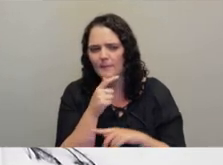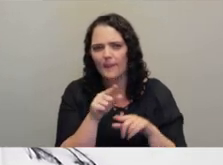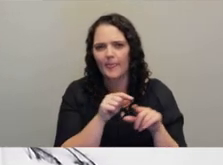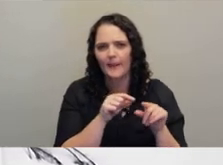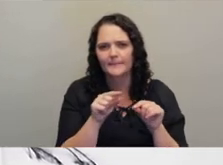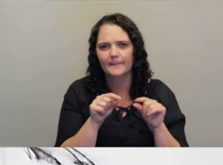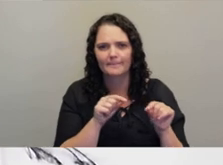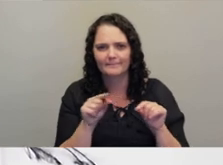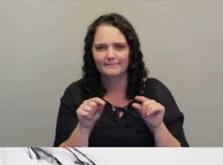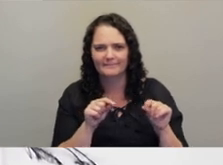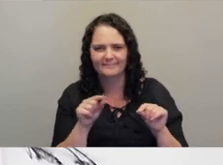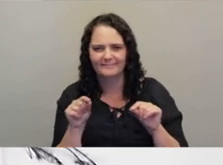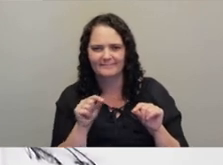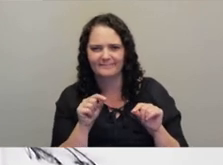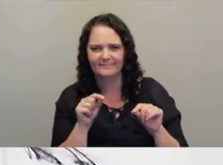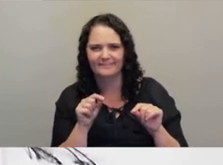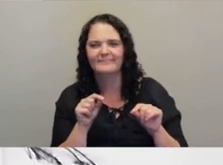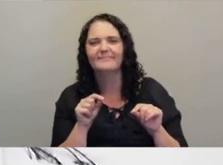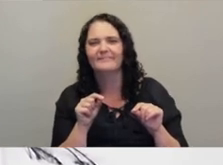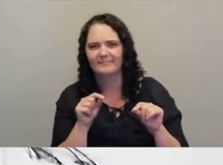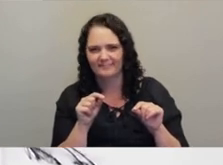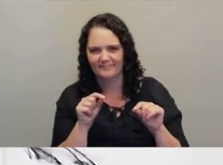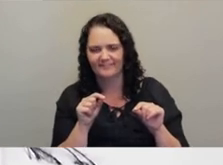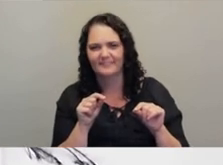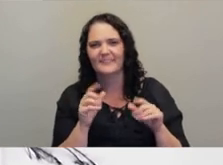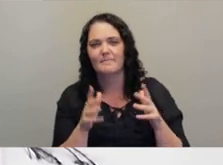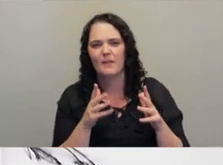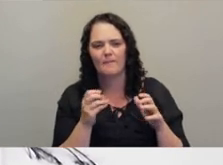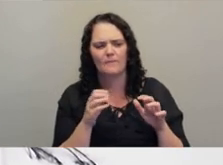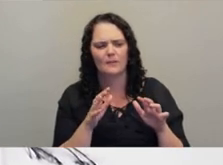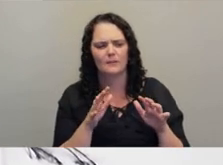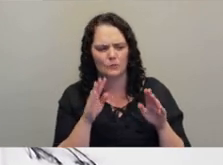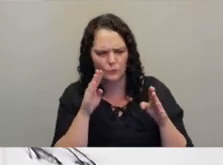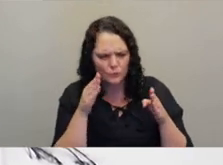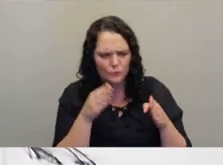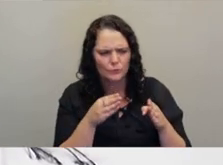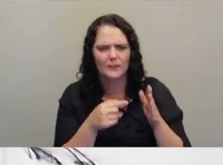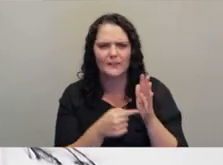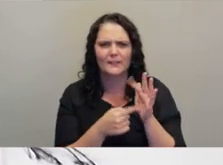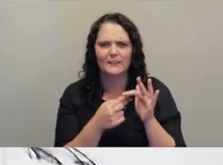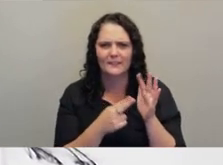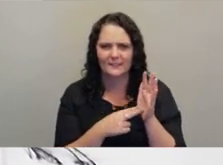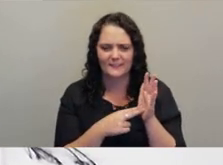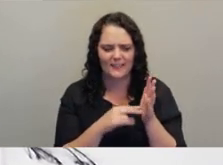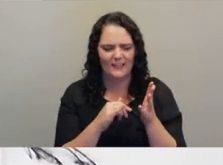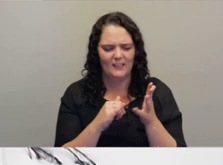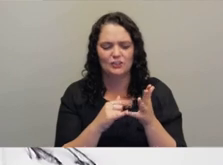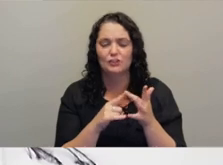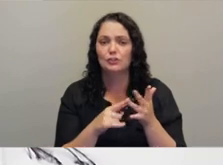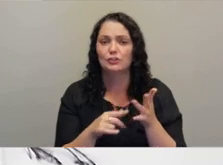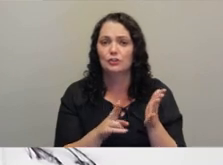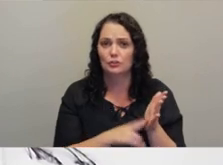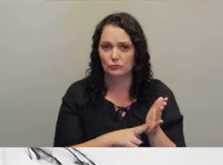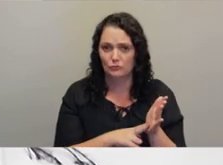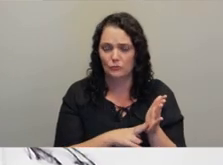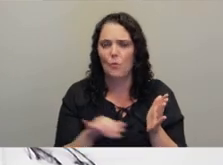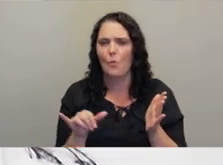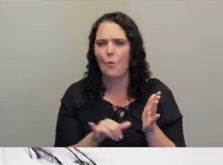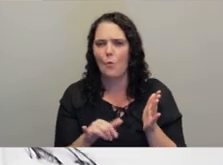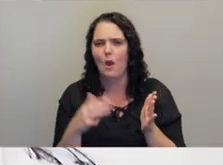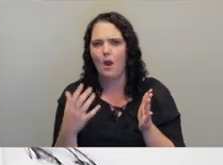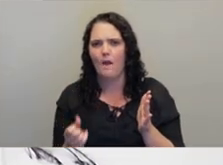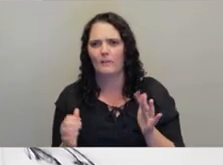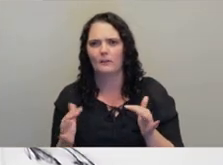always say the key to drawing is tension and attention. Every drawing has tension and you pay attention to certain things. You bring selective attention